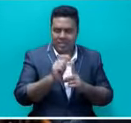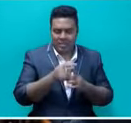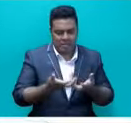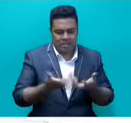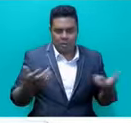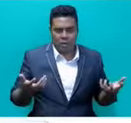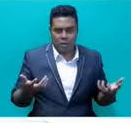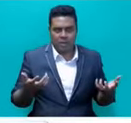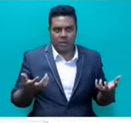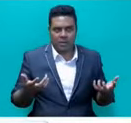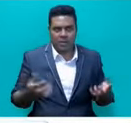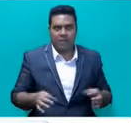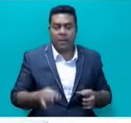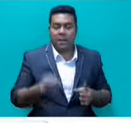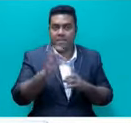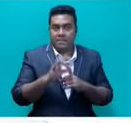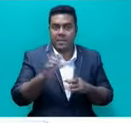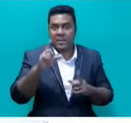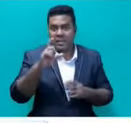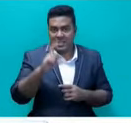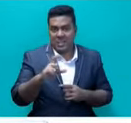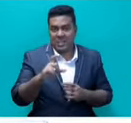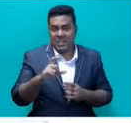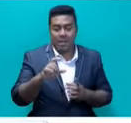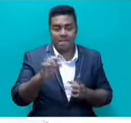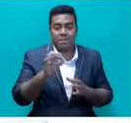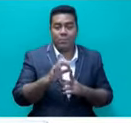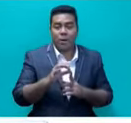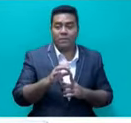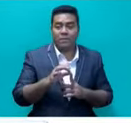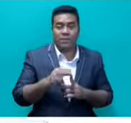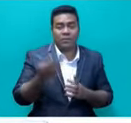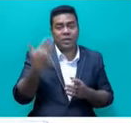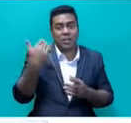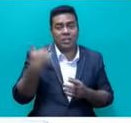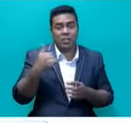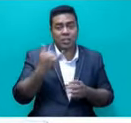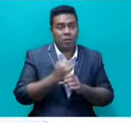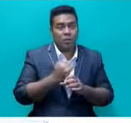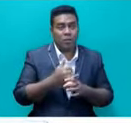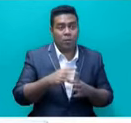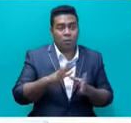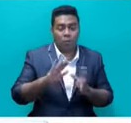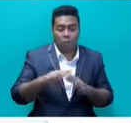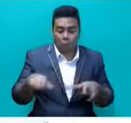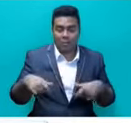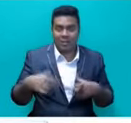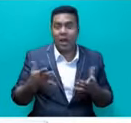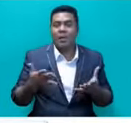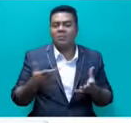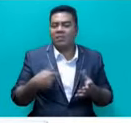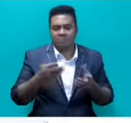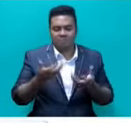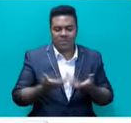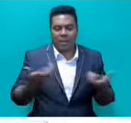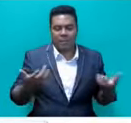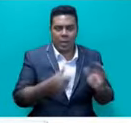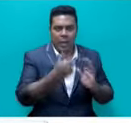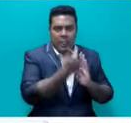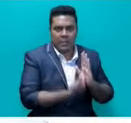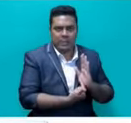the PC list, previous convictions list. It's a separate register. It's not part of the quashing of that. So